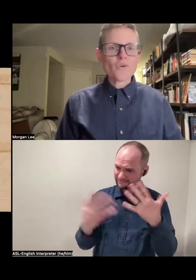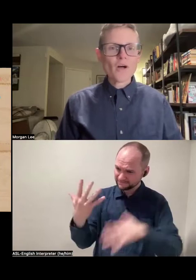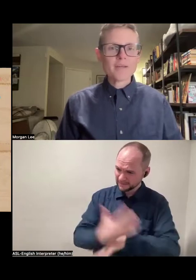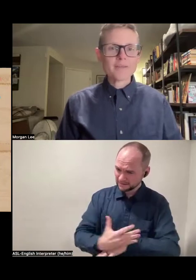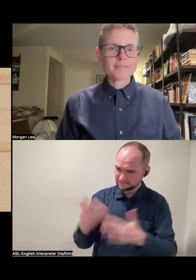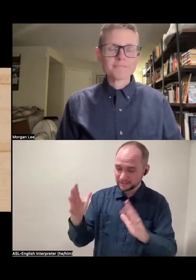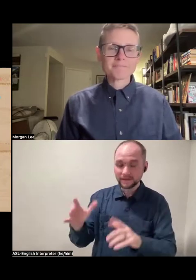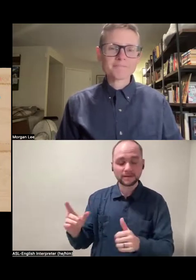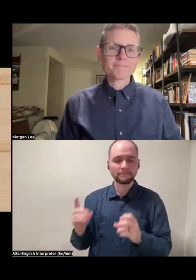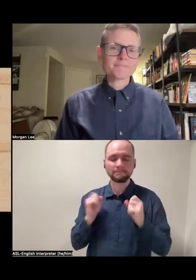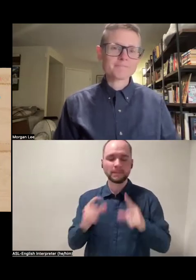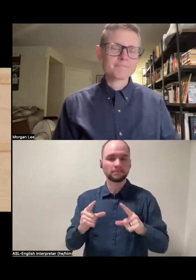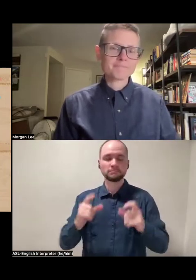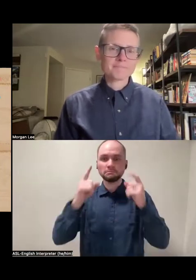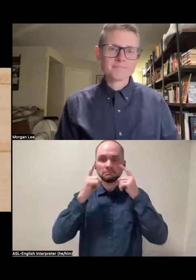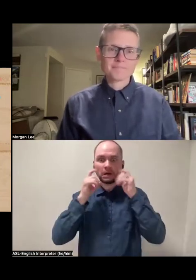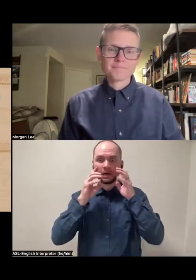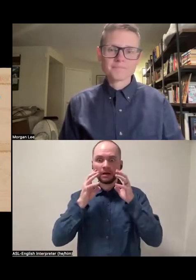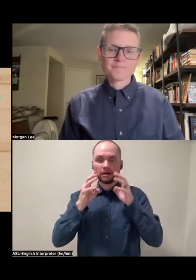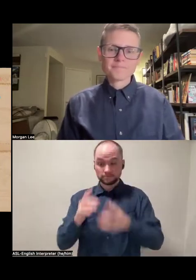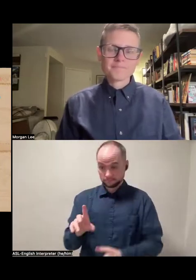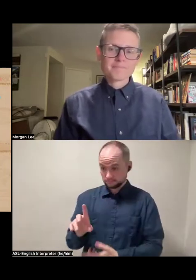to start crying.